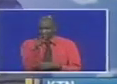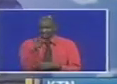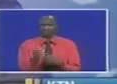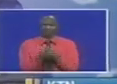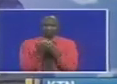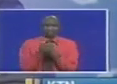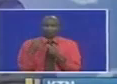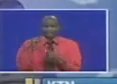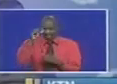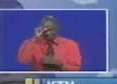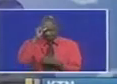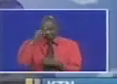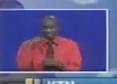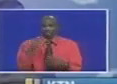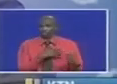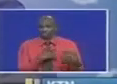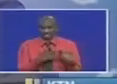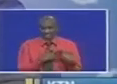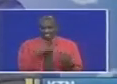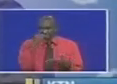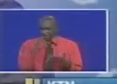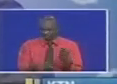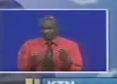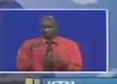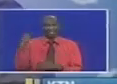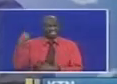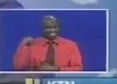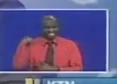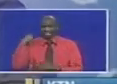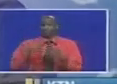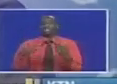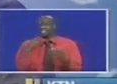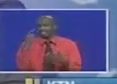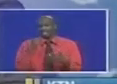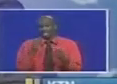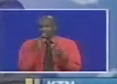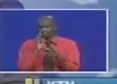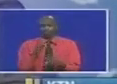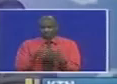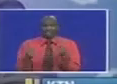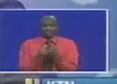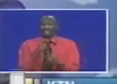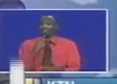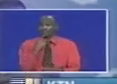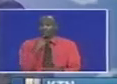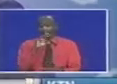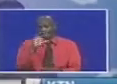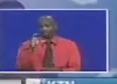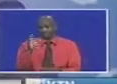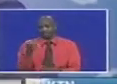by the government is concerned. We did report since yesterday of what is going on in the county of Turkana